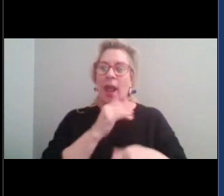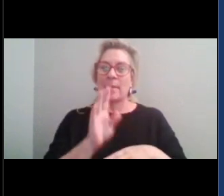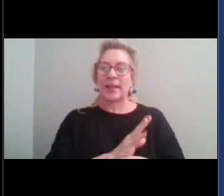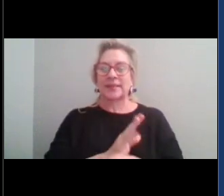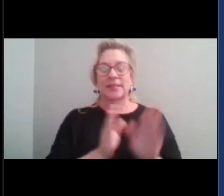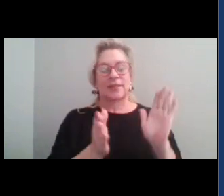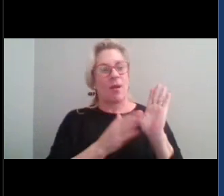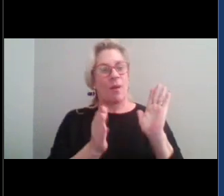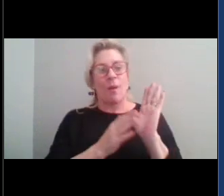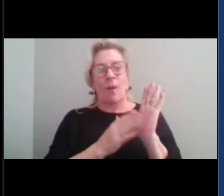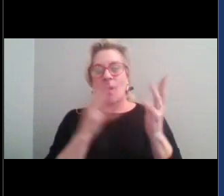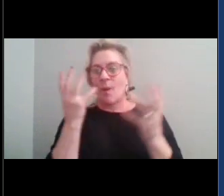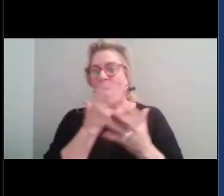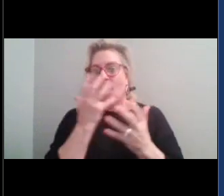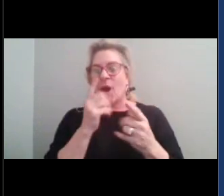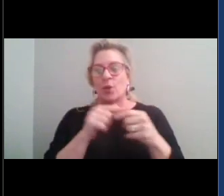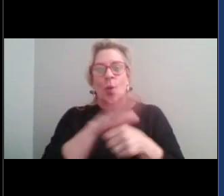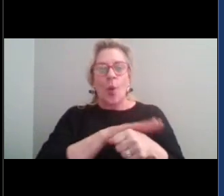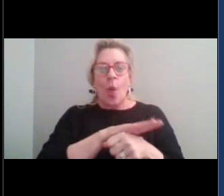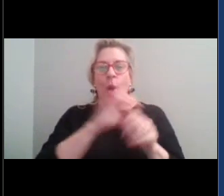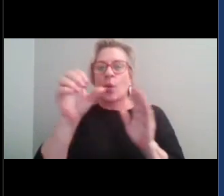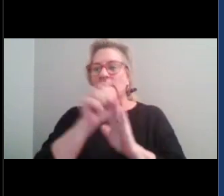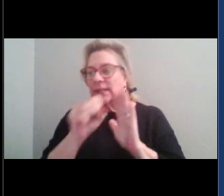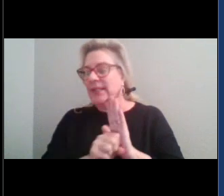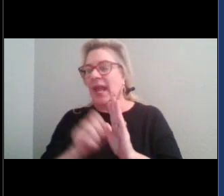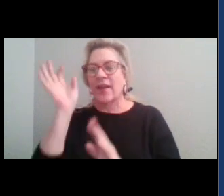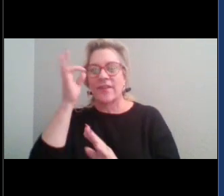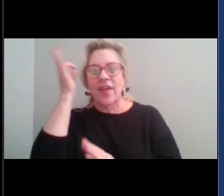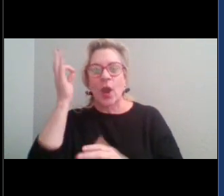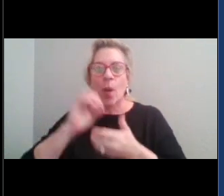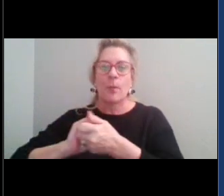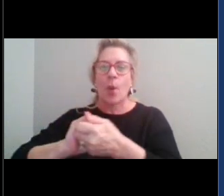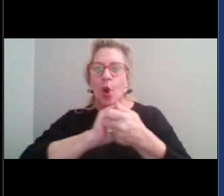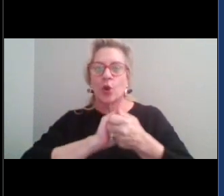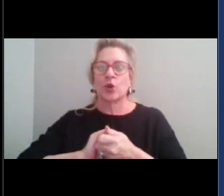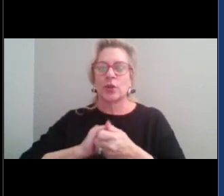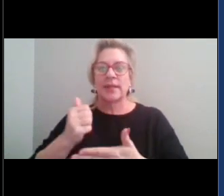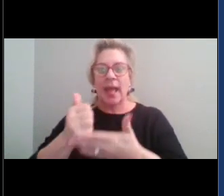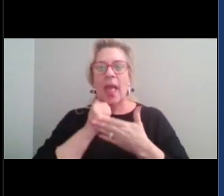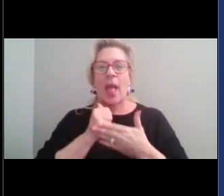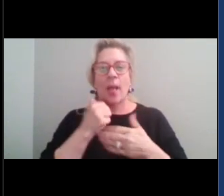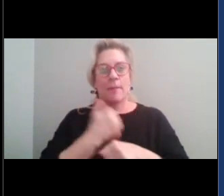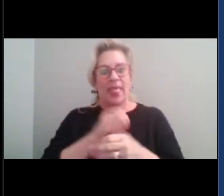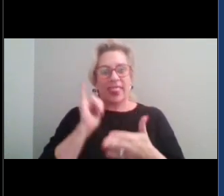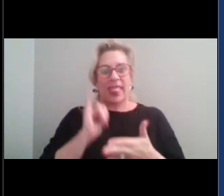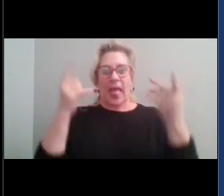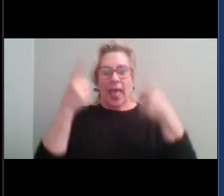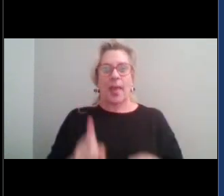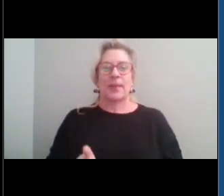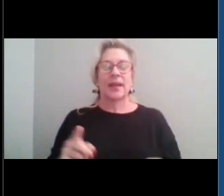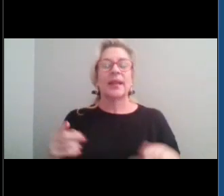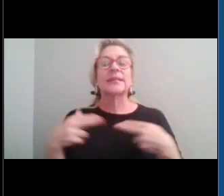again to both local, state, and federal partners for helping to make that happen. Next slide.